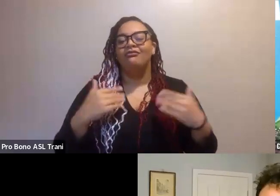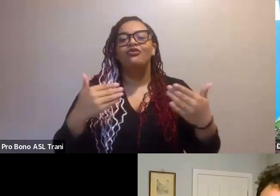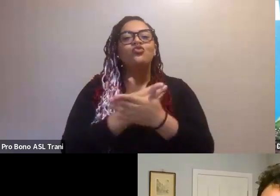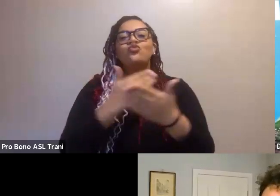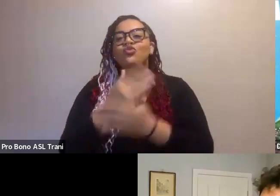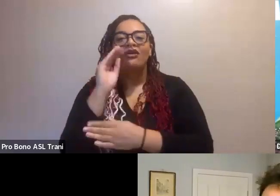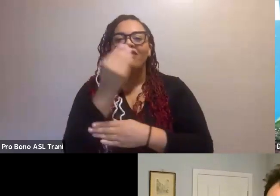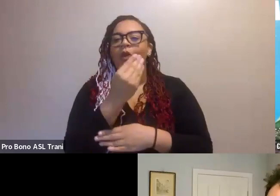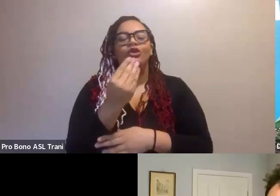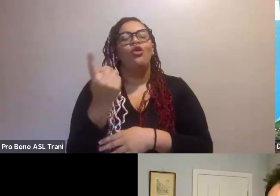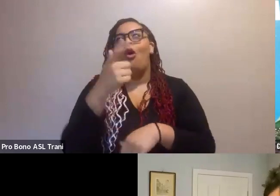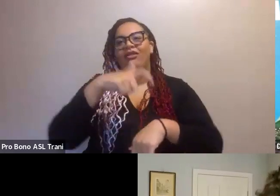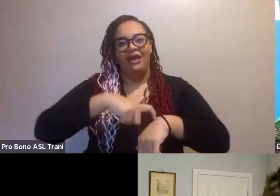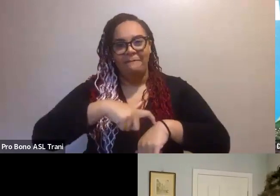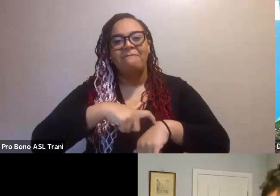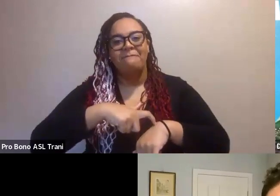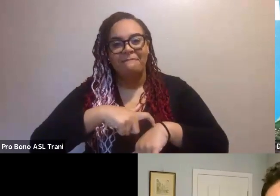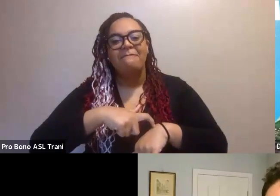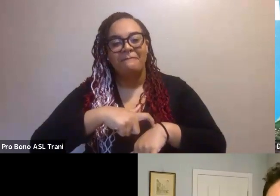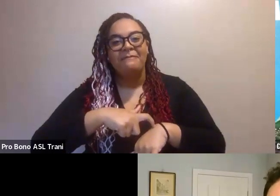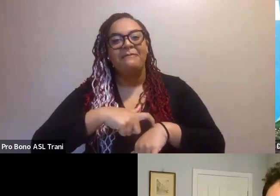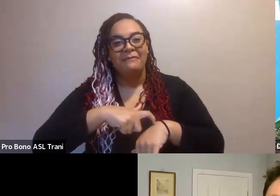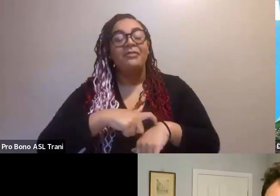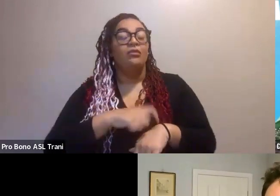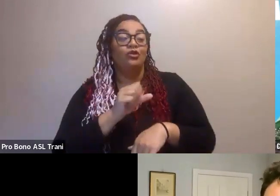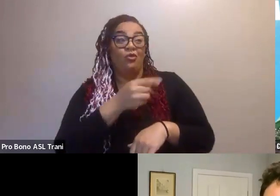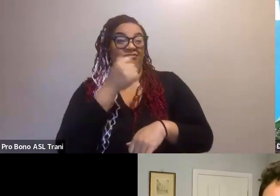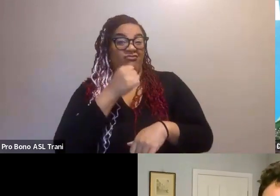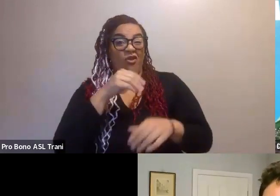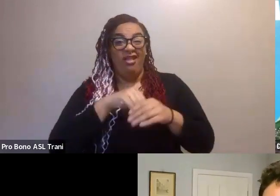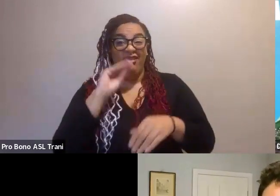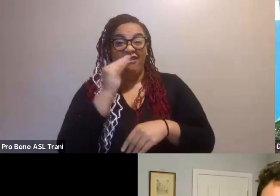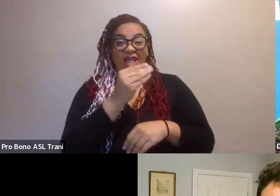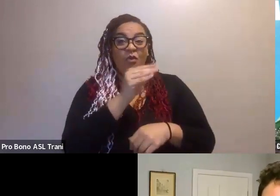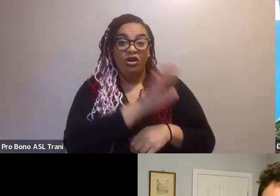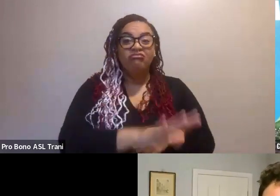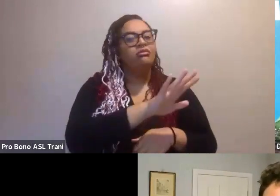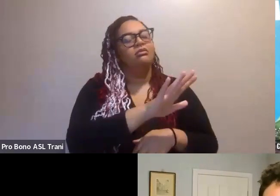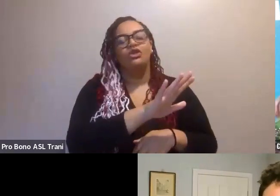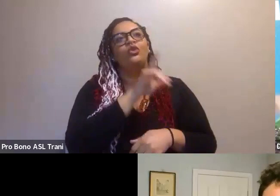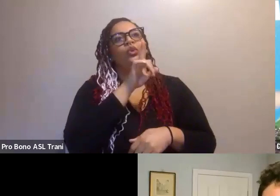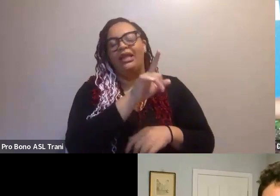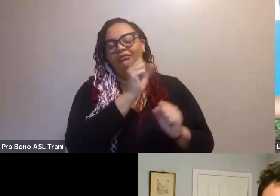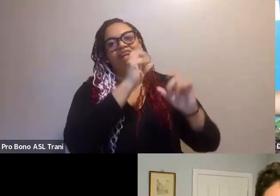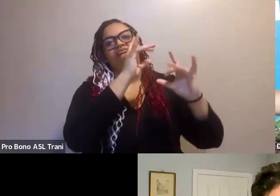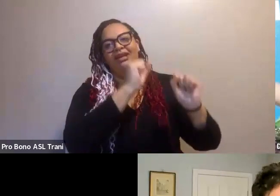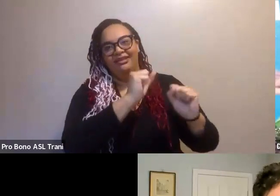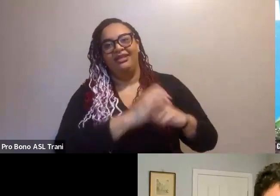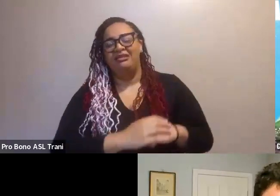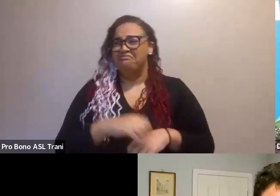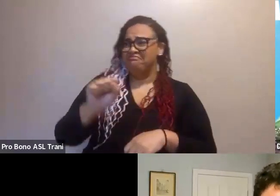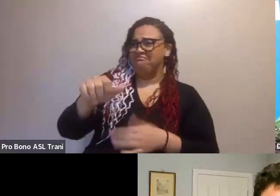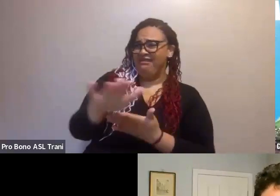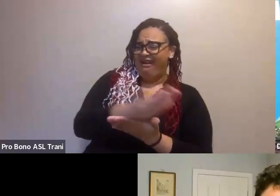Thanks to Charlene, the shop florist department. She really came through. Oh, wow. Nice. She really